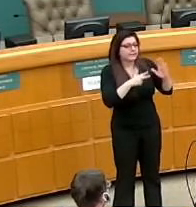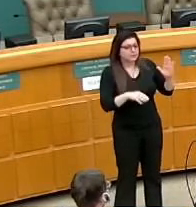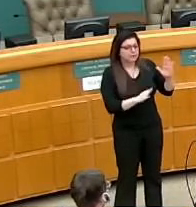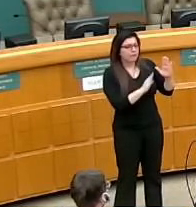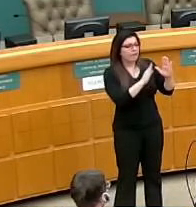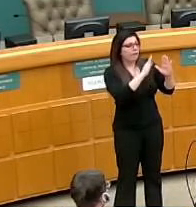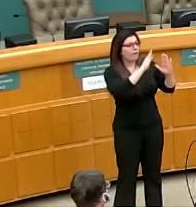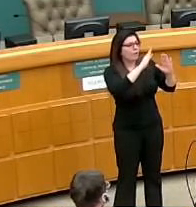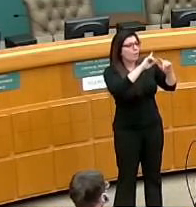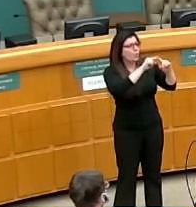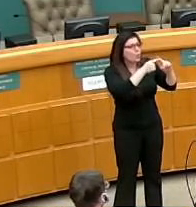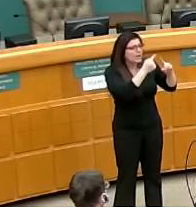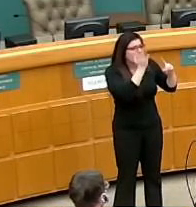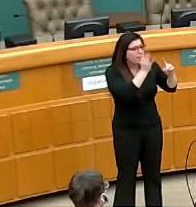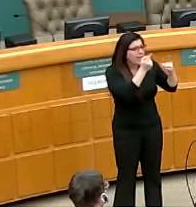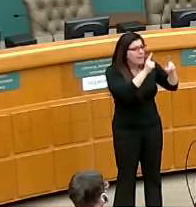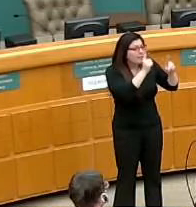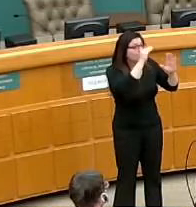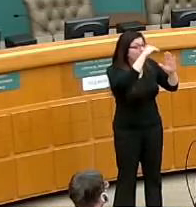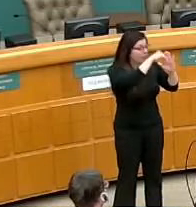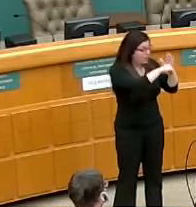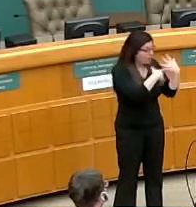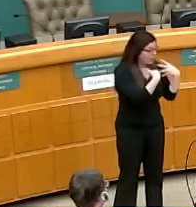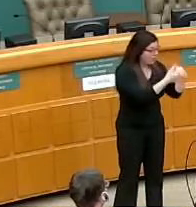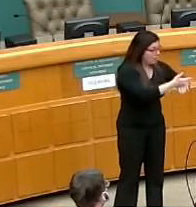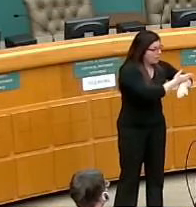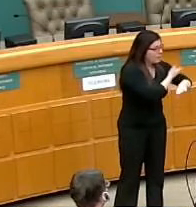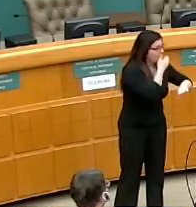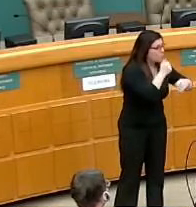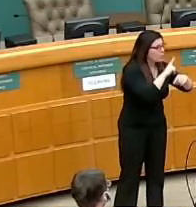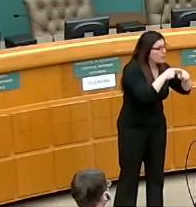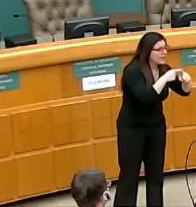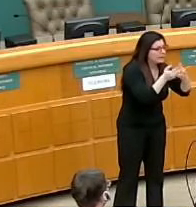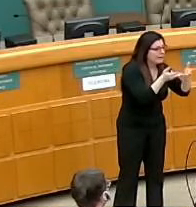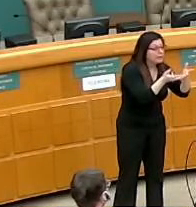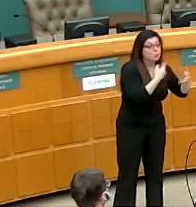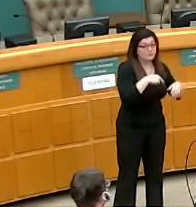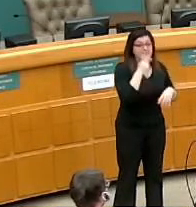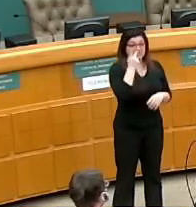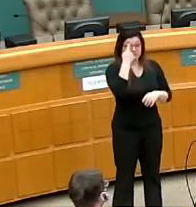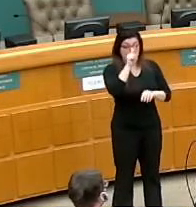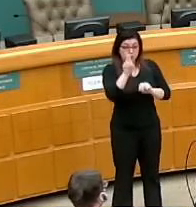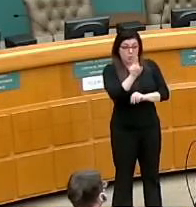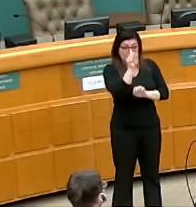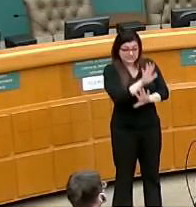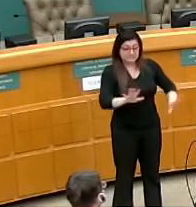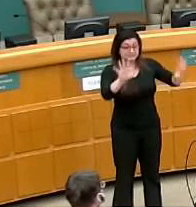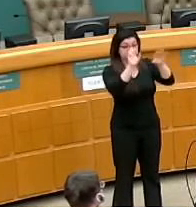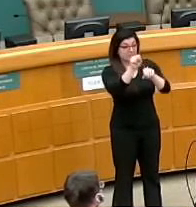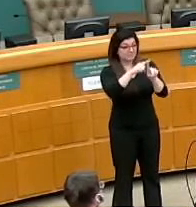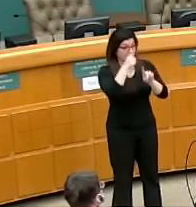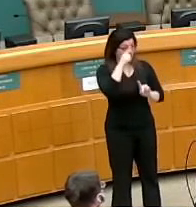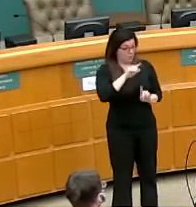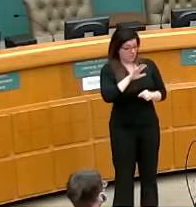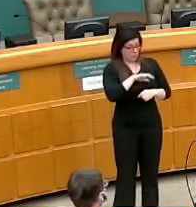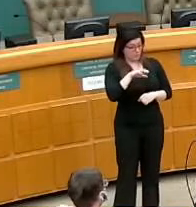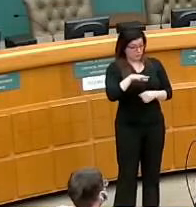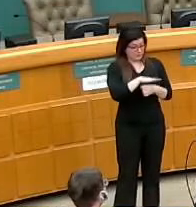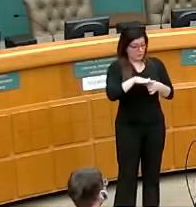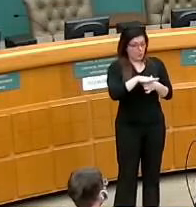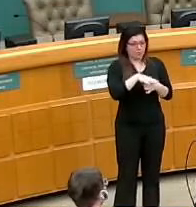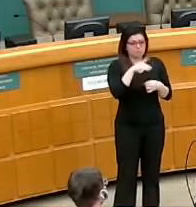So we've seen it globally, we've seen it for the nation, but we didn't have one here for our region. And so after we asked Dr.